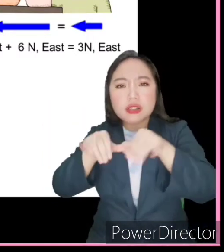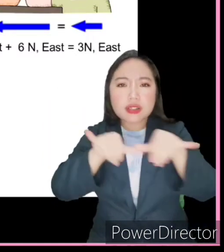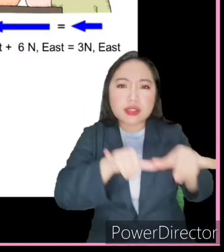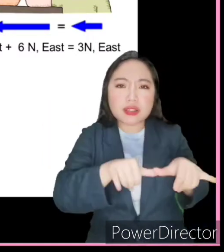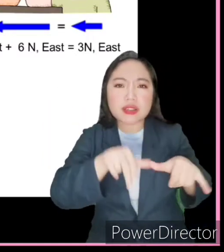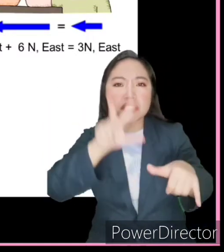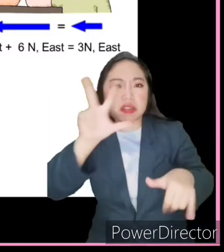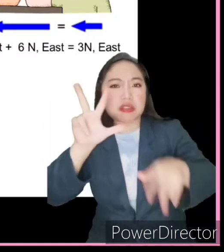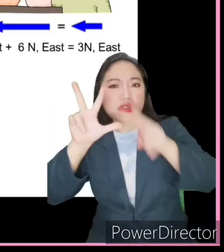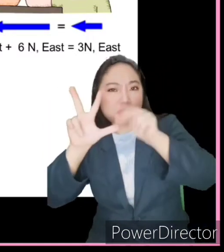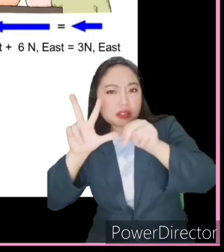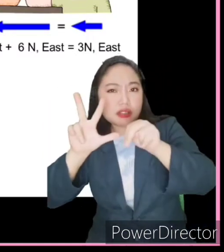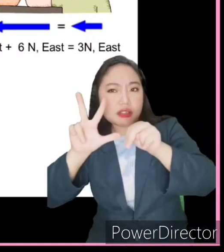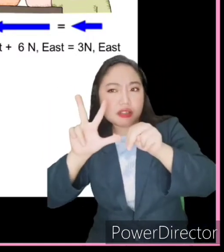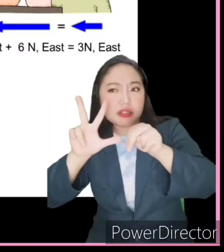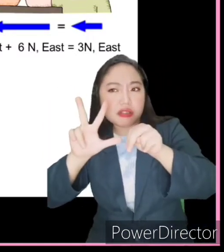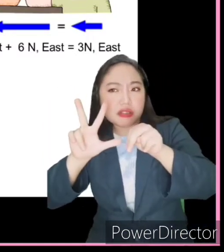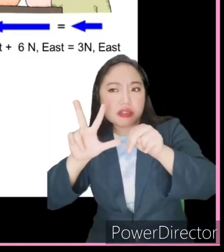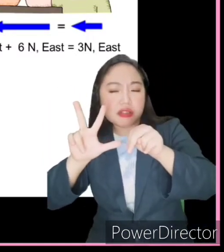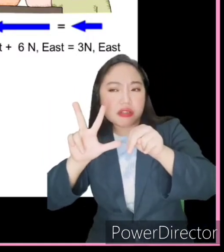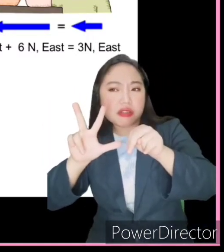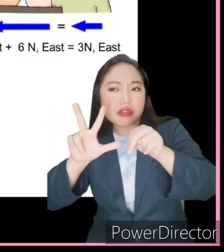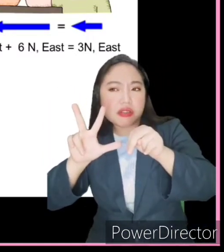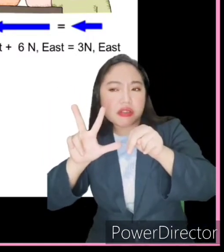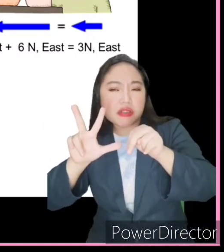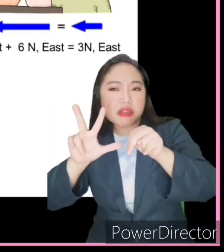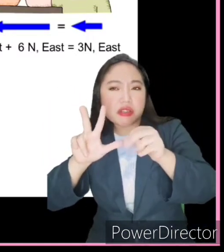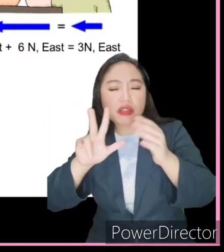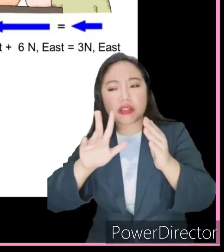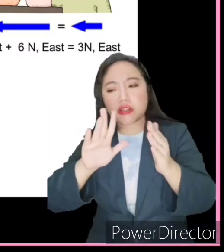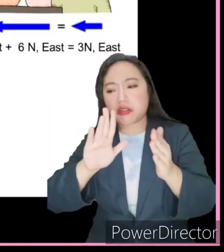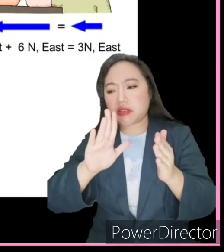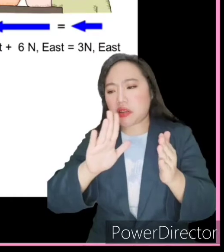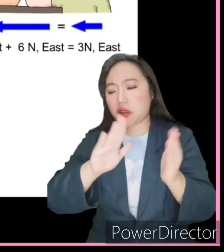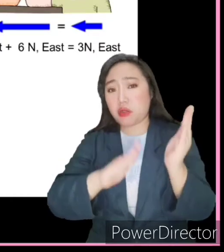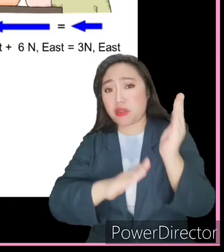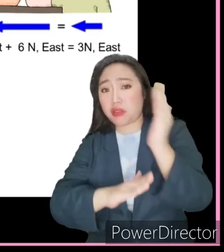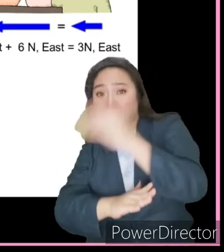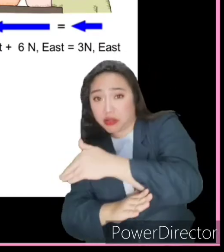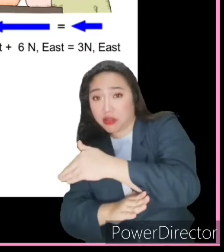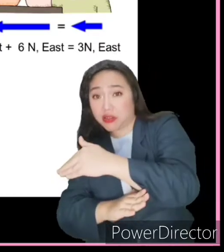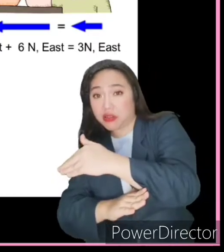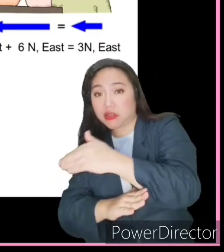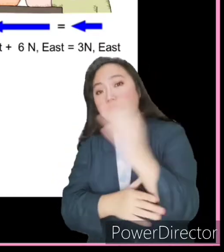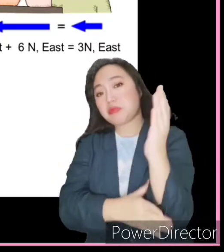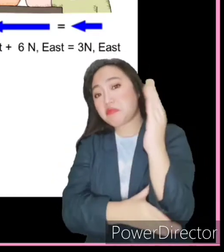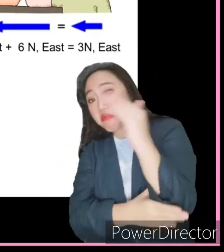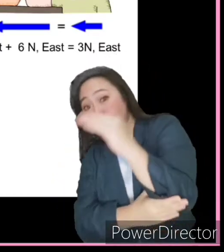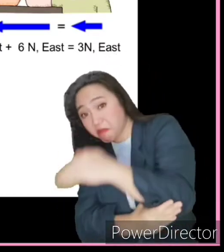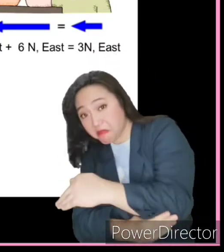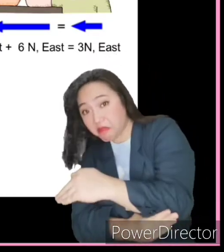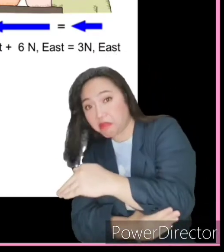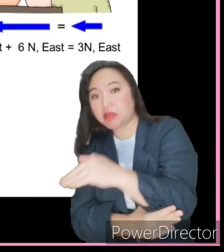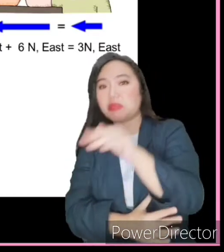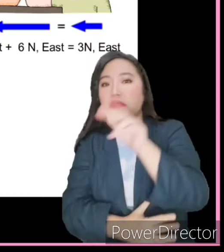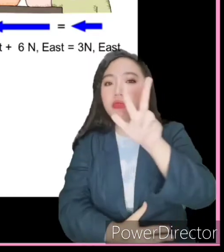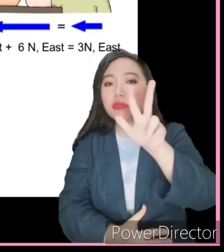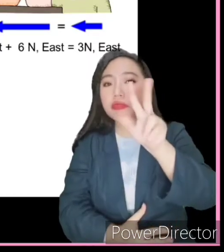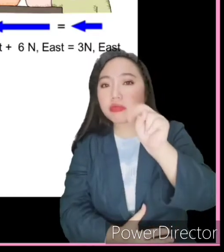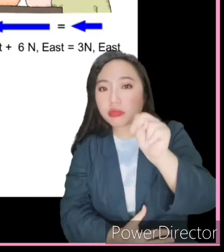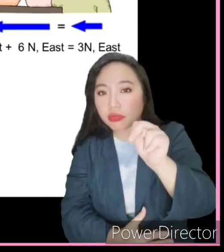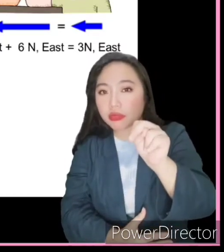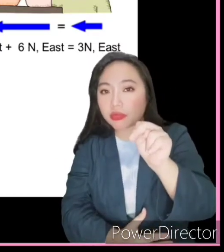guy, the magnitude of his force was just 3 newton, going to the west, going